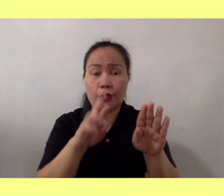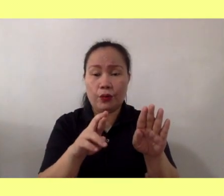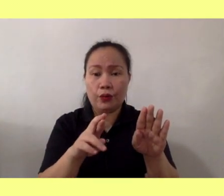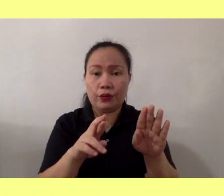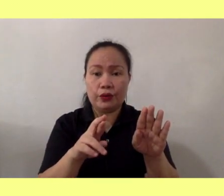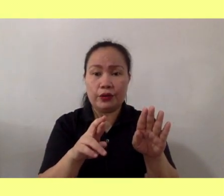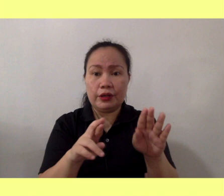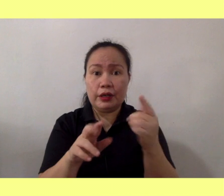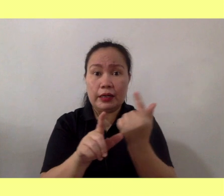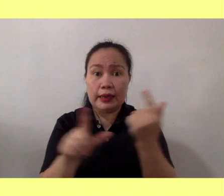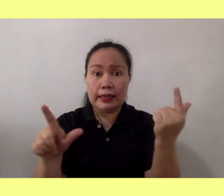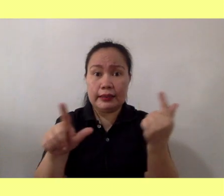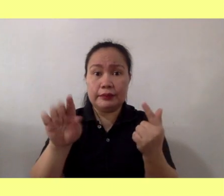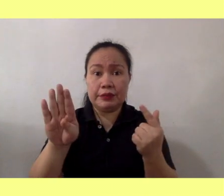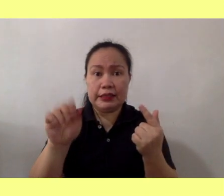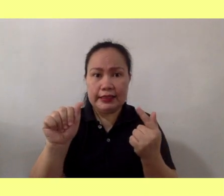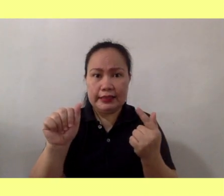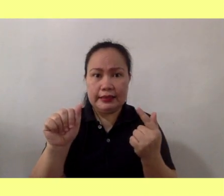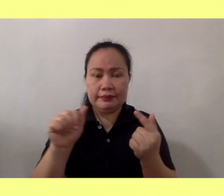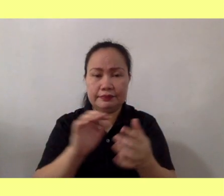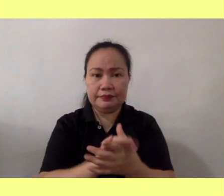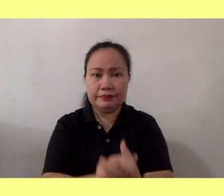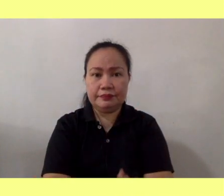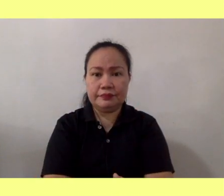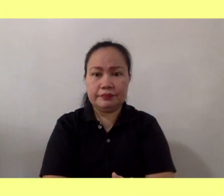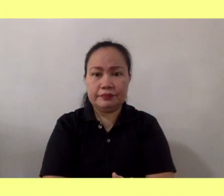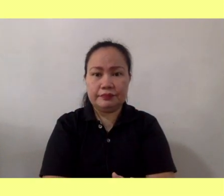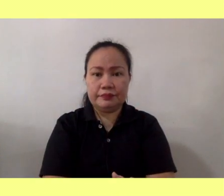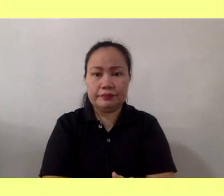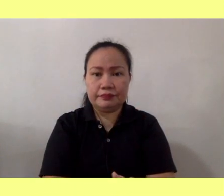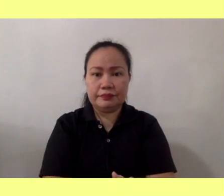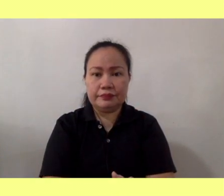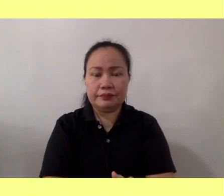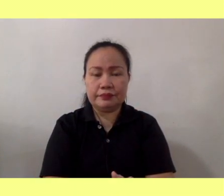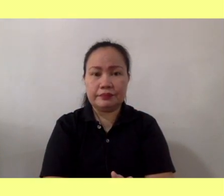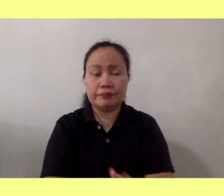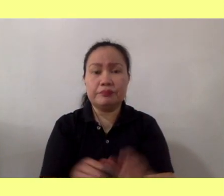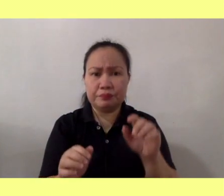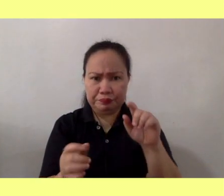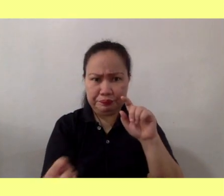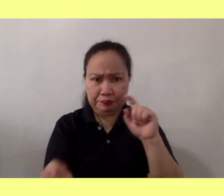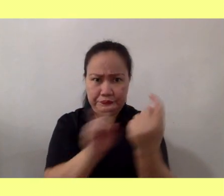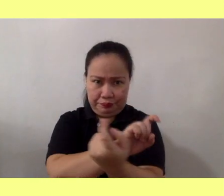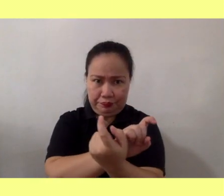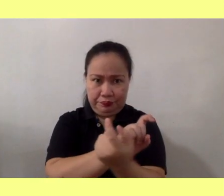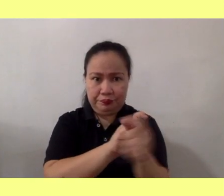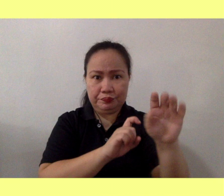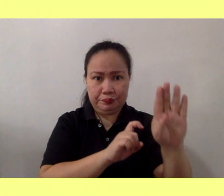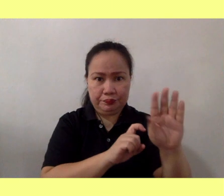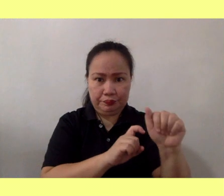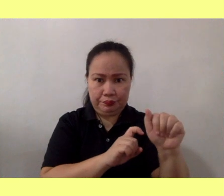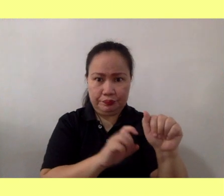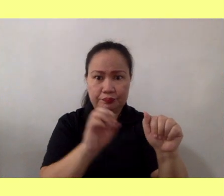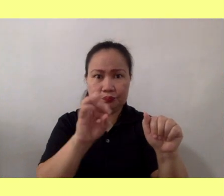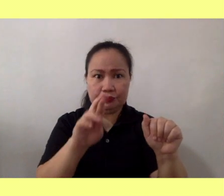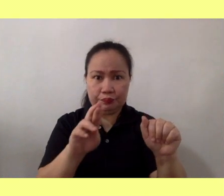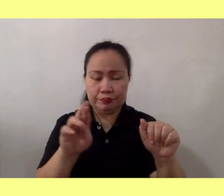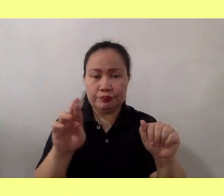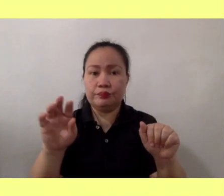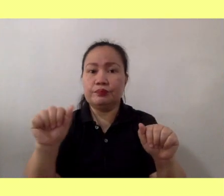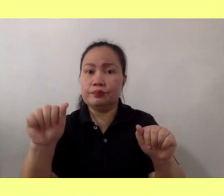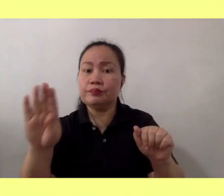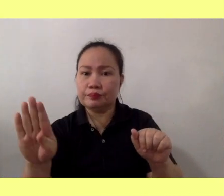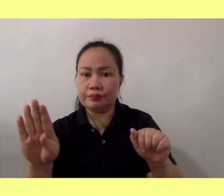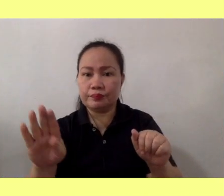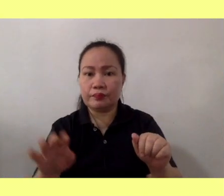AB, or pwede mo siyang tawaging line BA. Okay? Pwede mo siyang baliktarin, line AB or line BA. Or